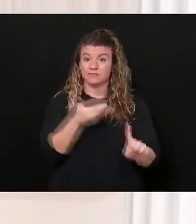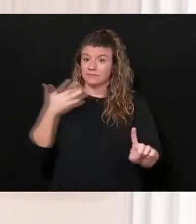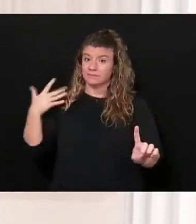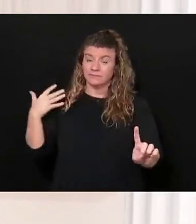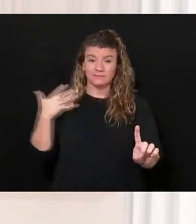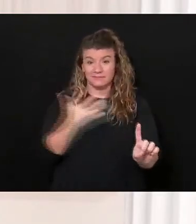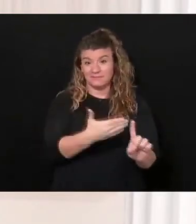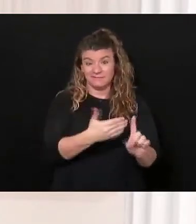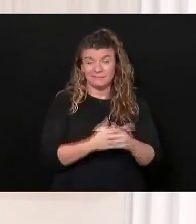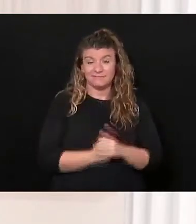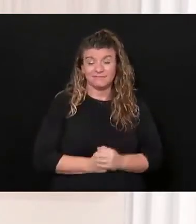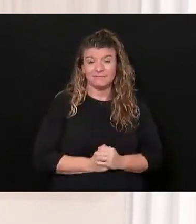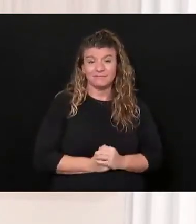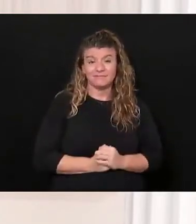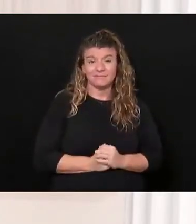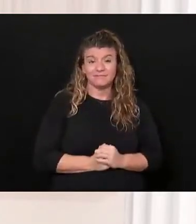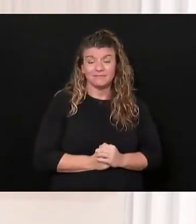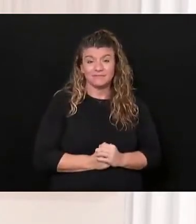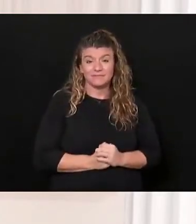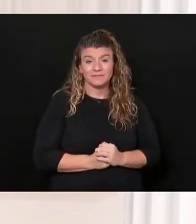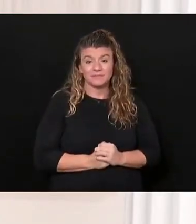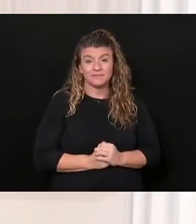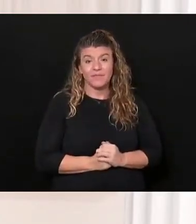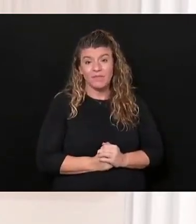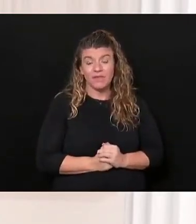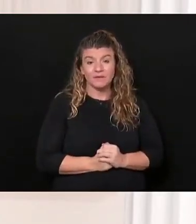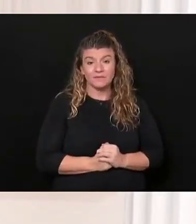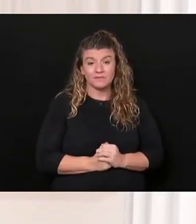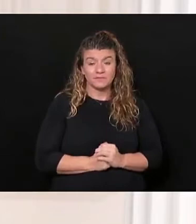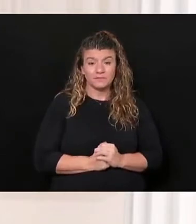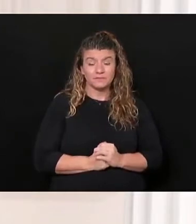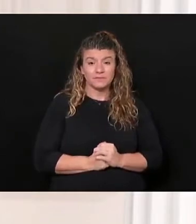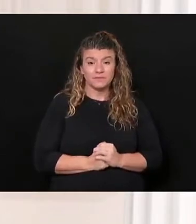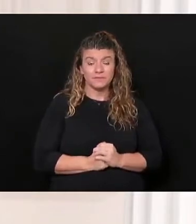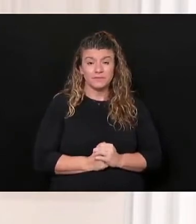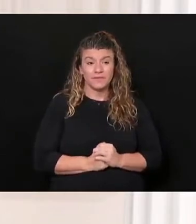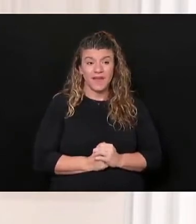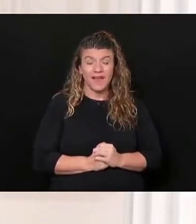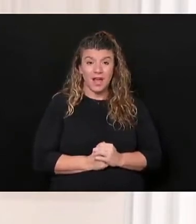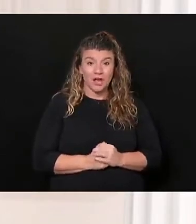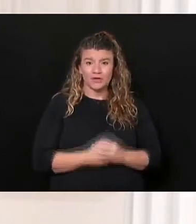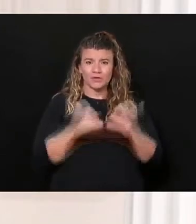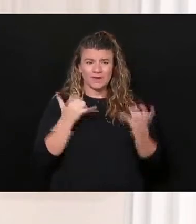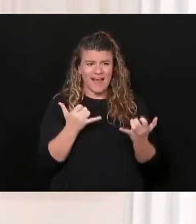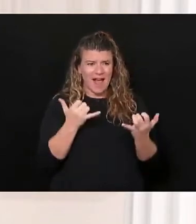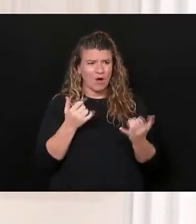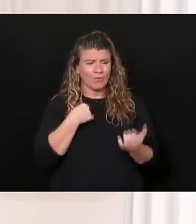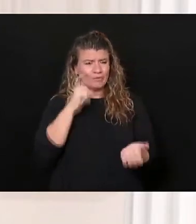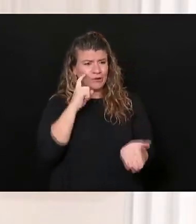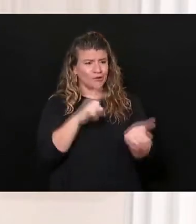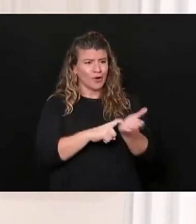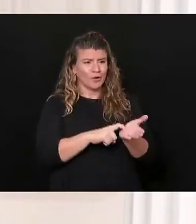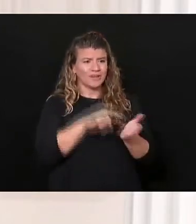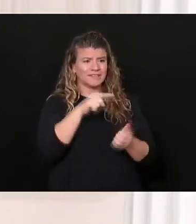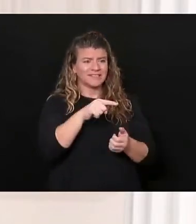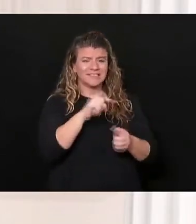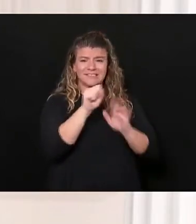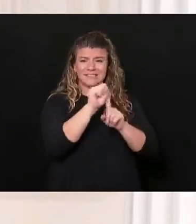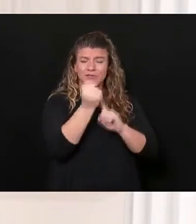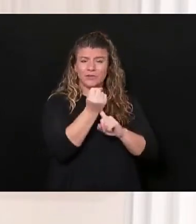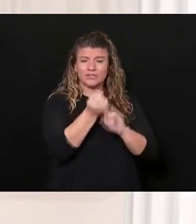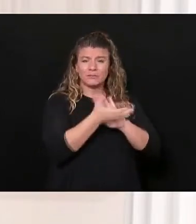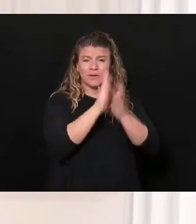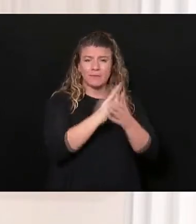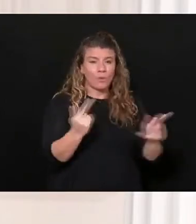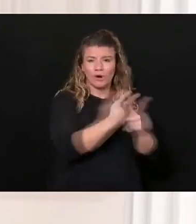other point in the COVID pandemic. And we see it getting worse, not better. As we look in West